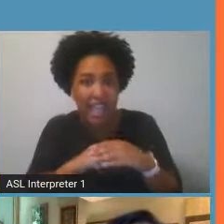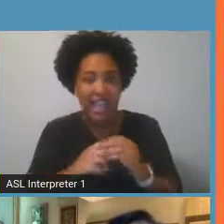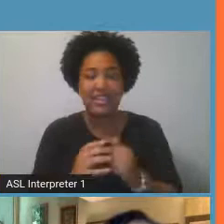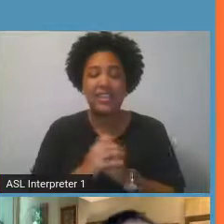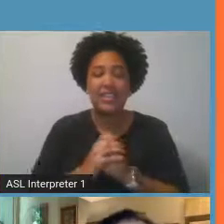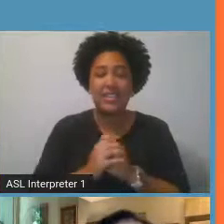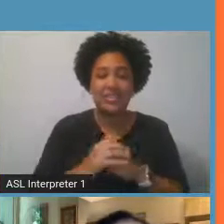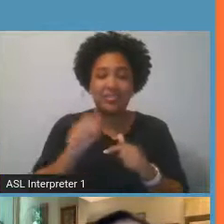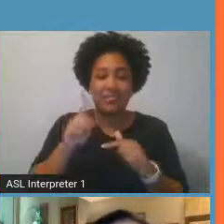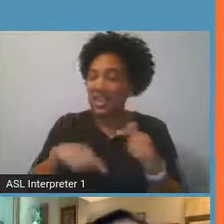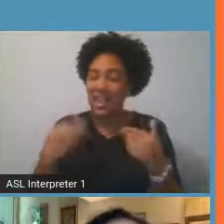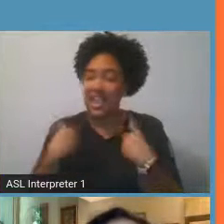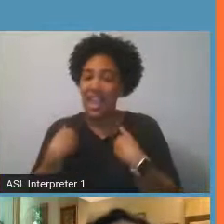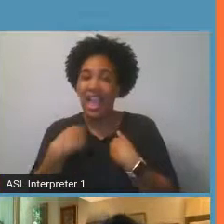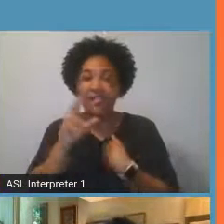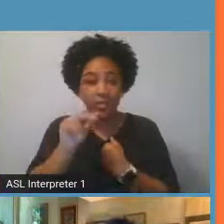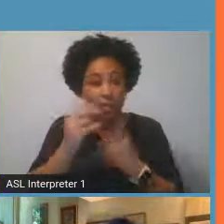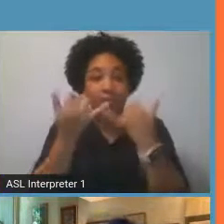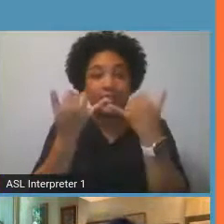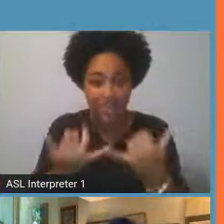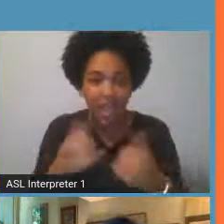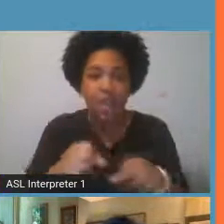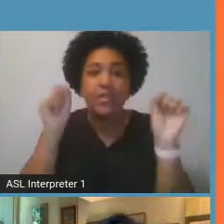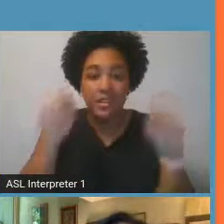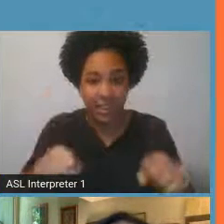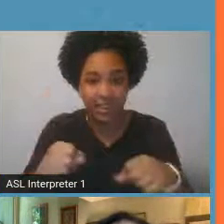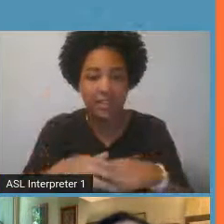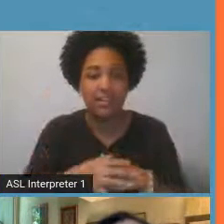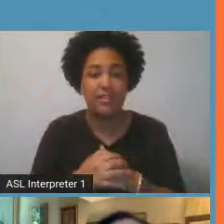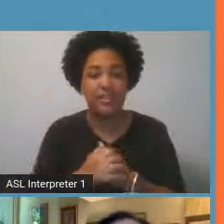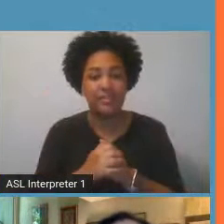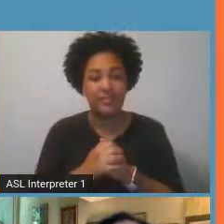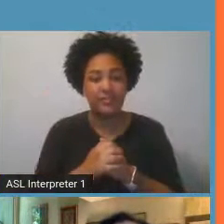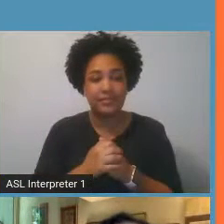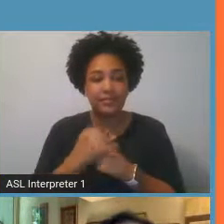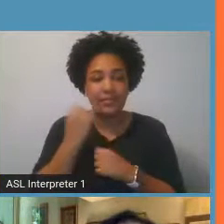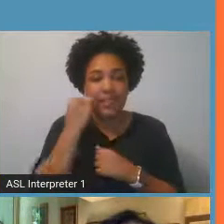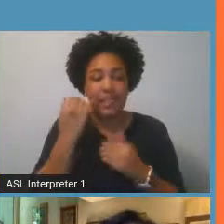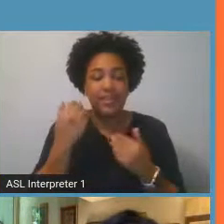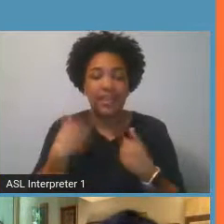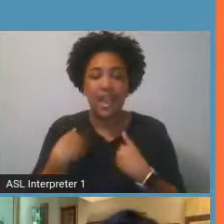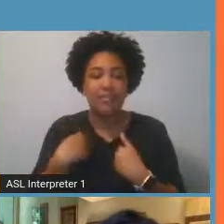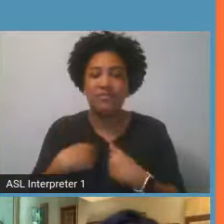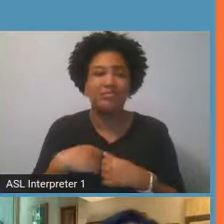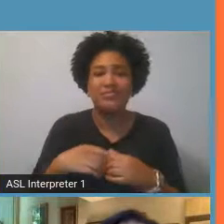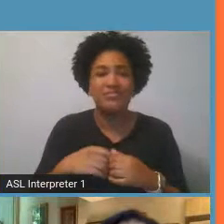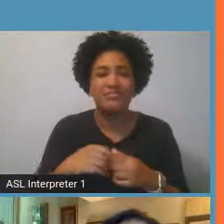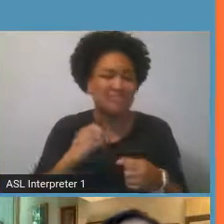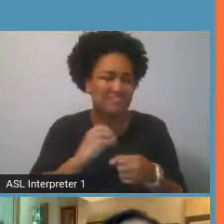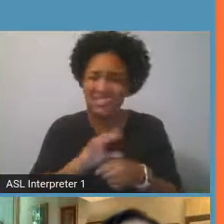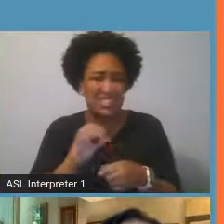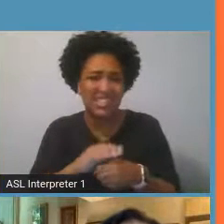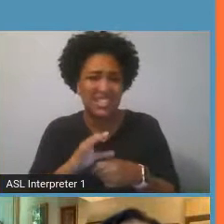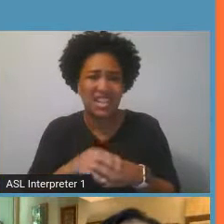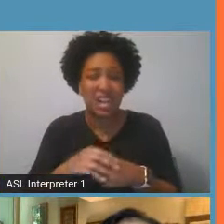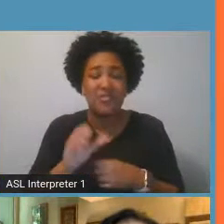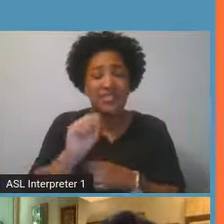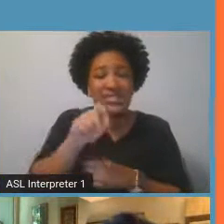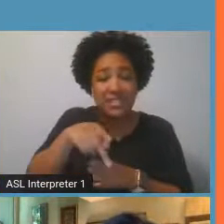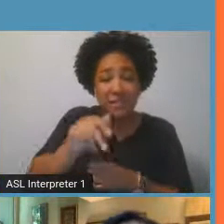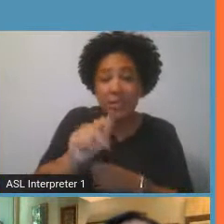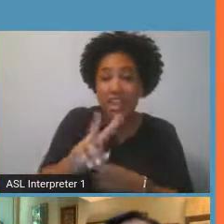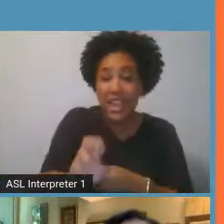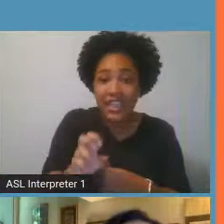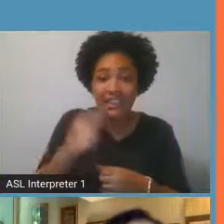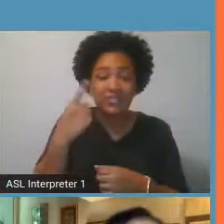highlighted. If you have limited gallery space, you can expand your virtual presence and make your collection